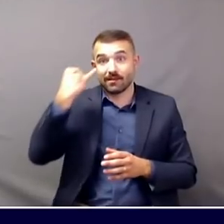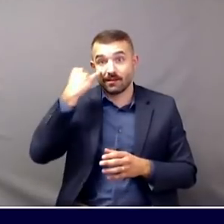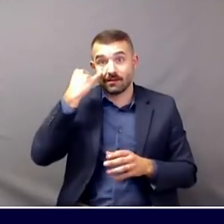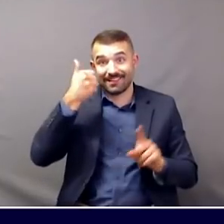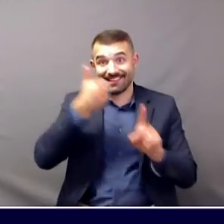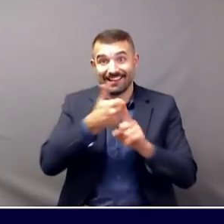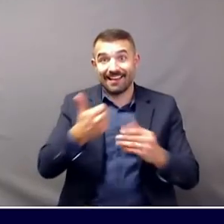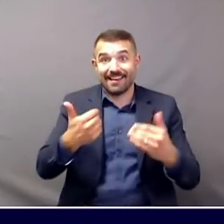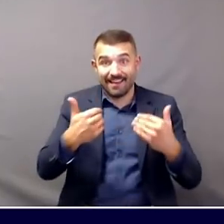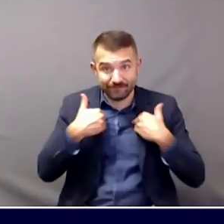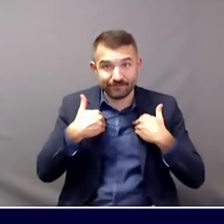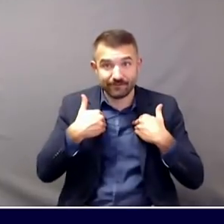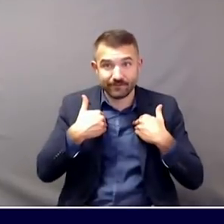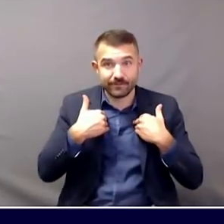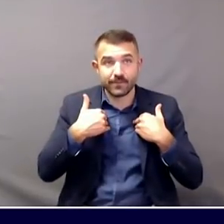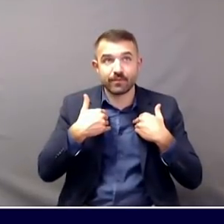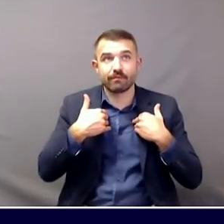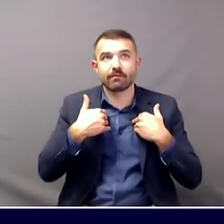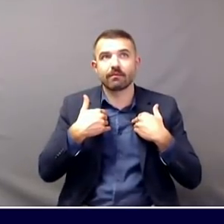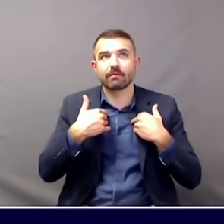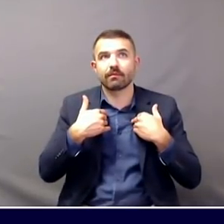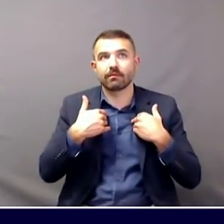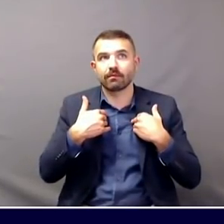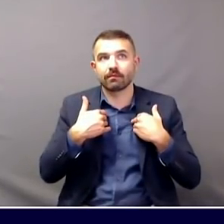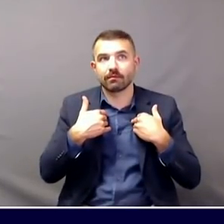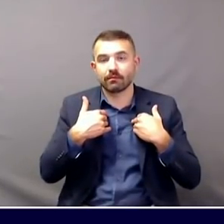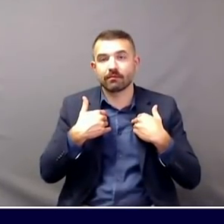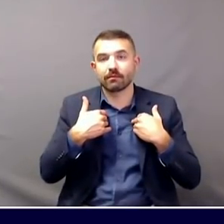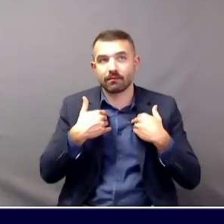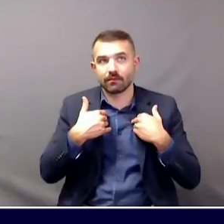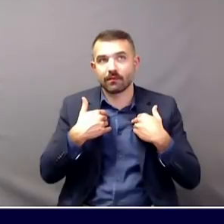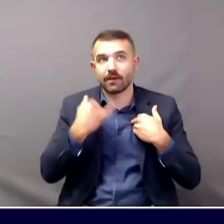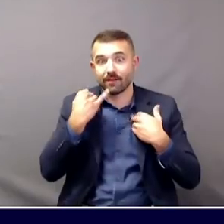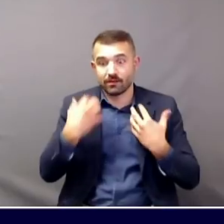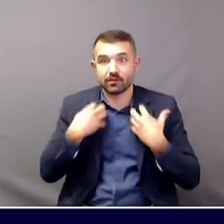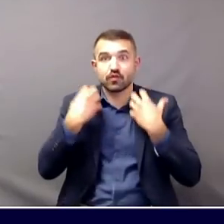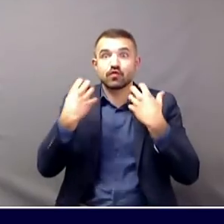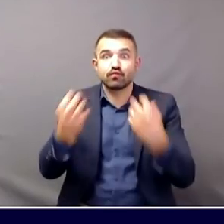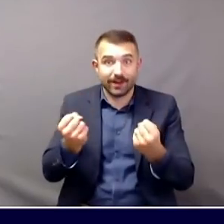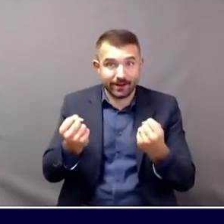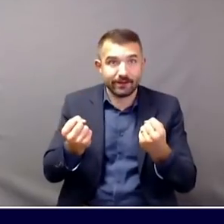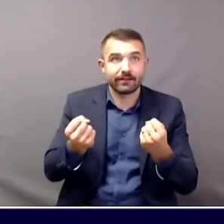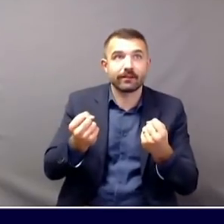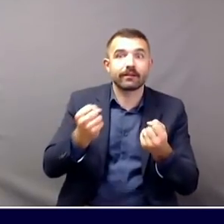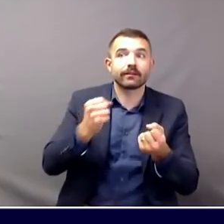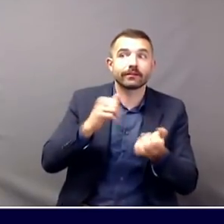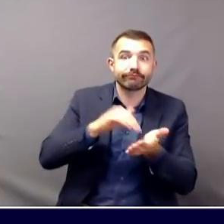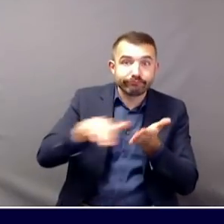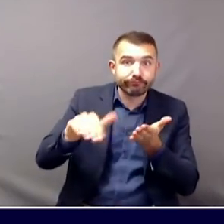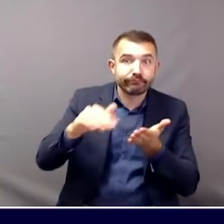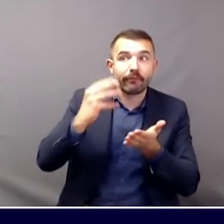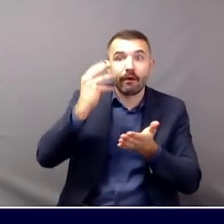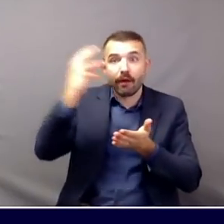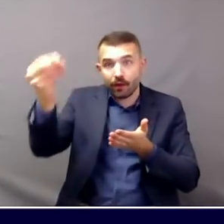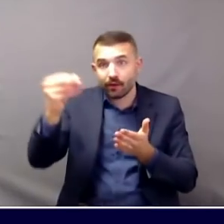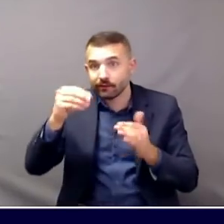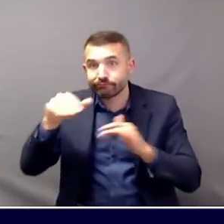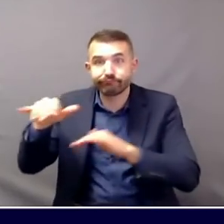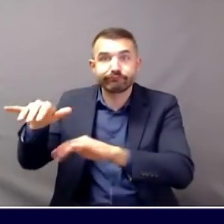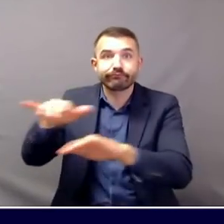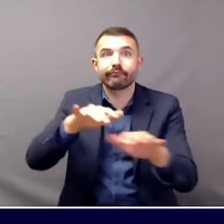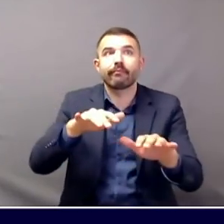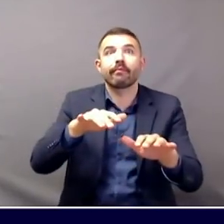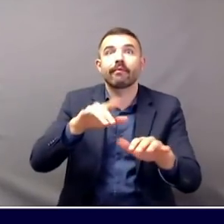of transmission that we would see would look a lot different. We would see a lot more household cases even after